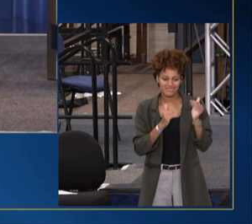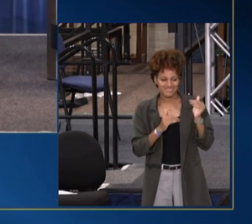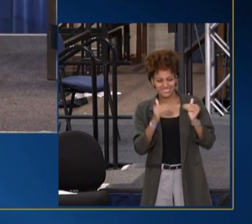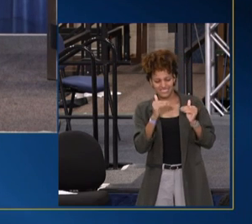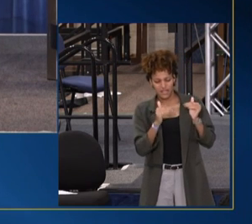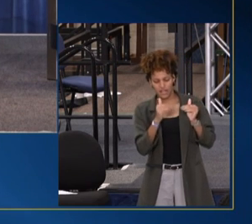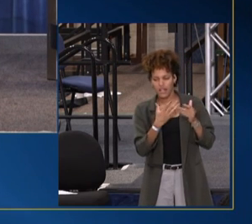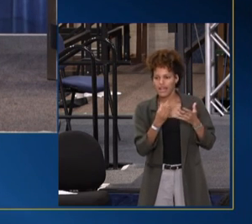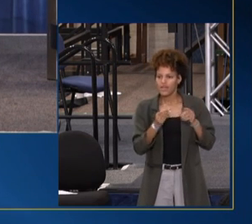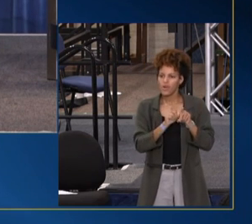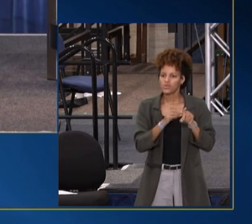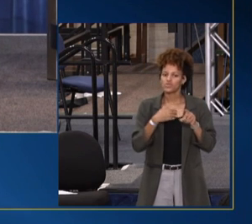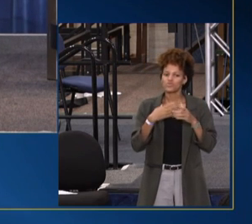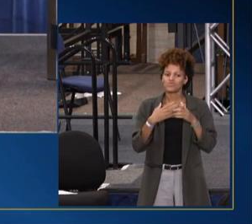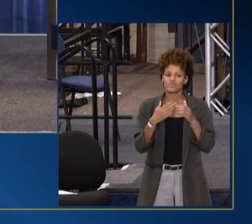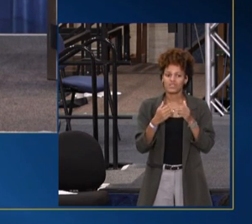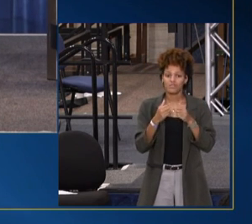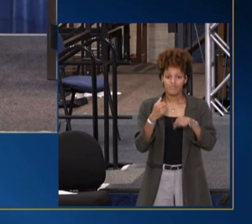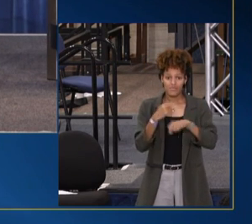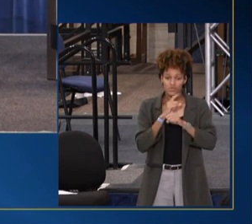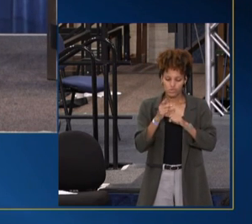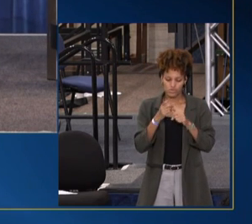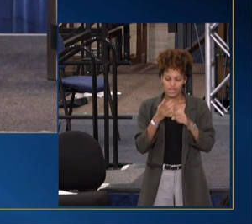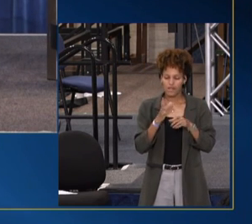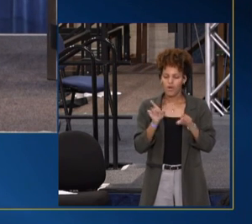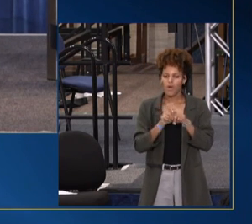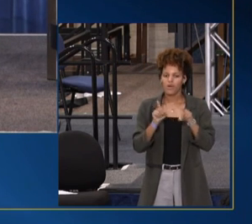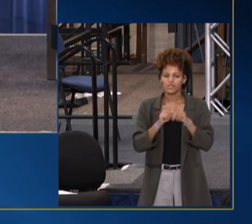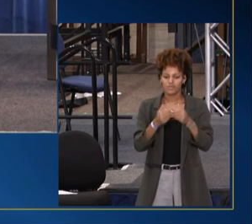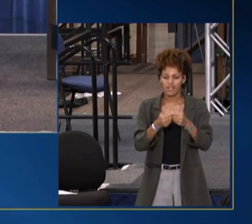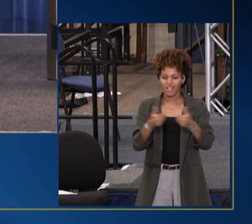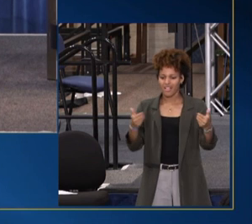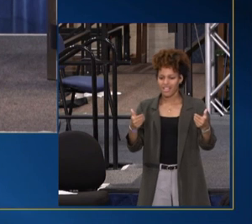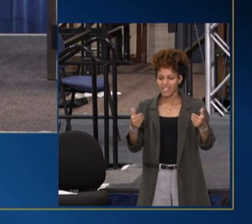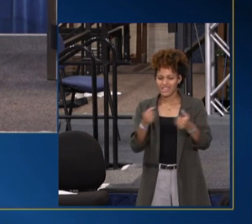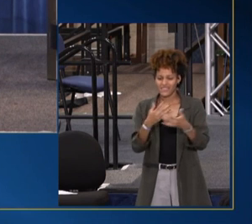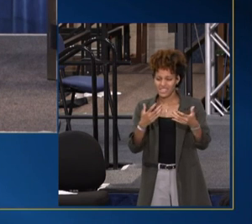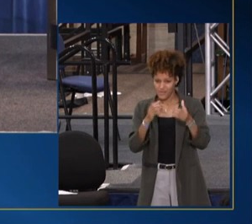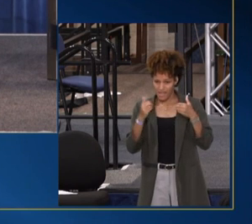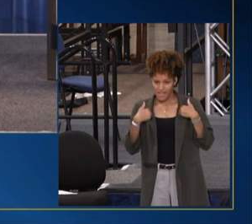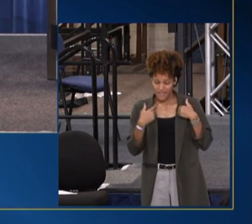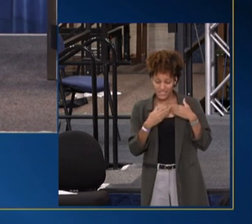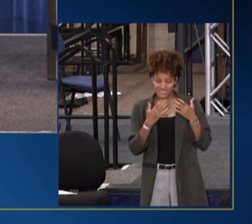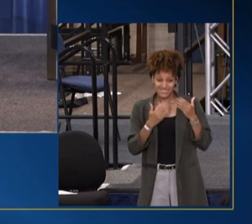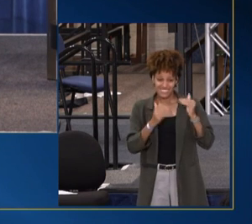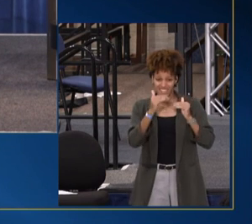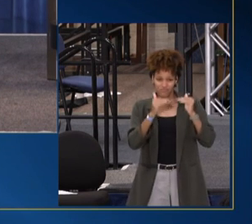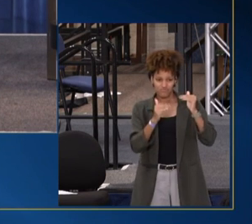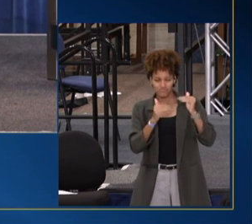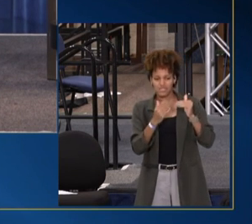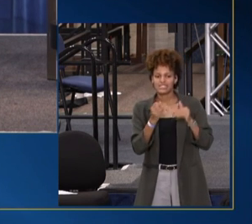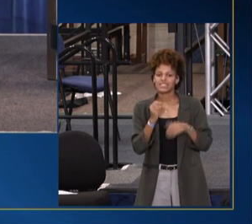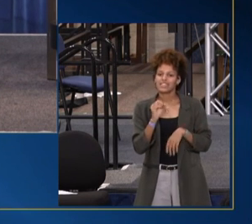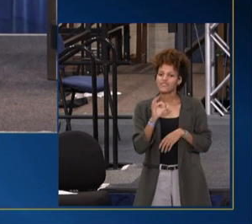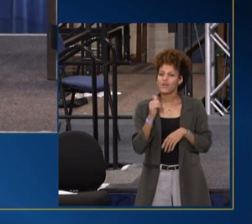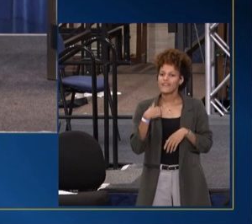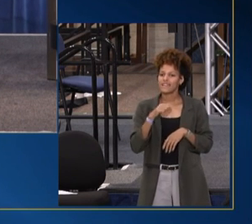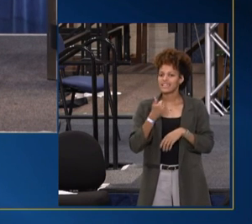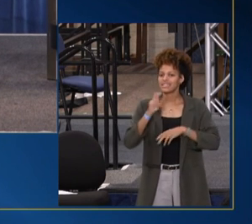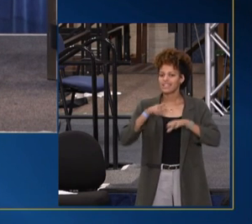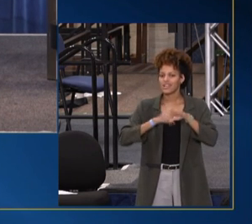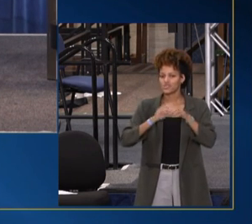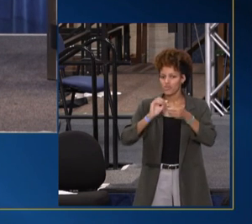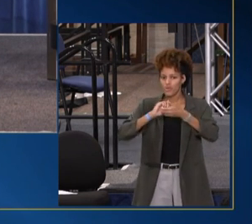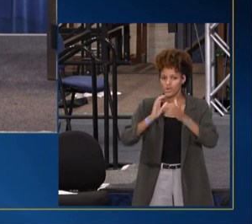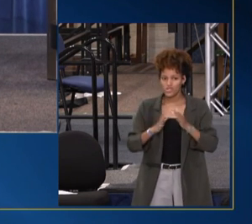going to further create the gap of health equity and equity in every form that we have. So if any national partners in here, our